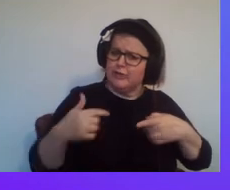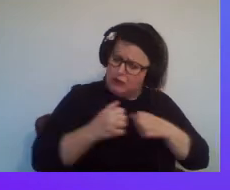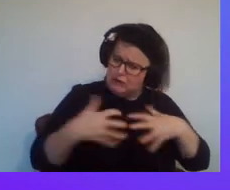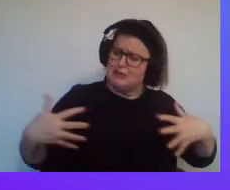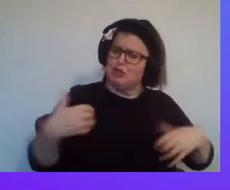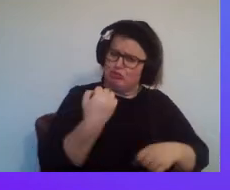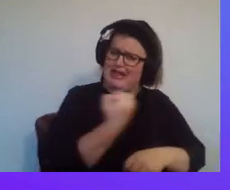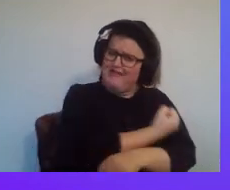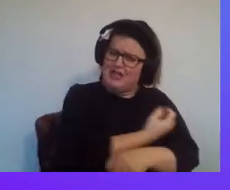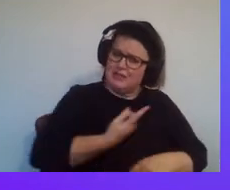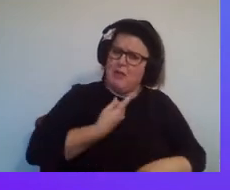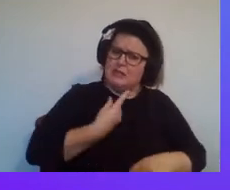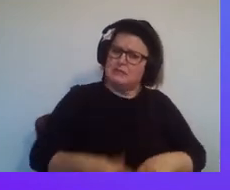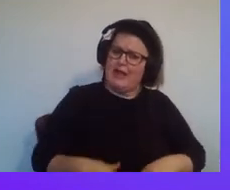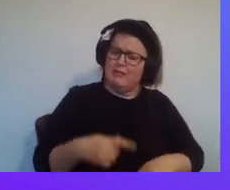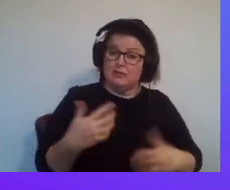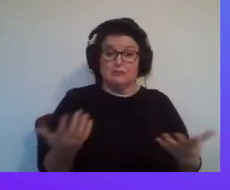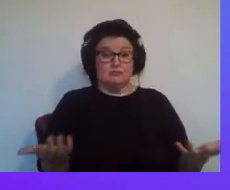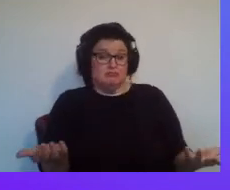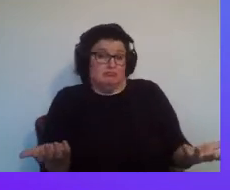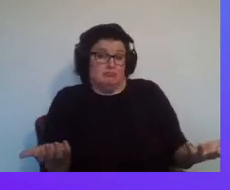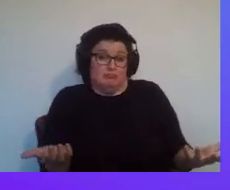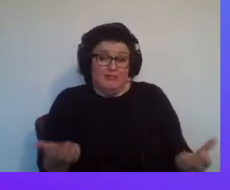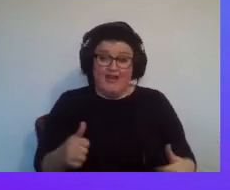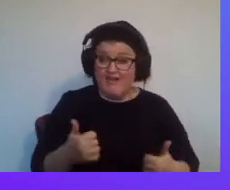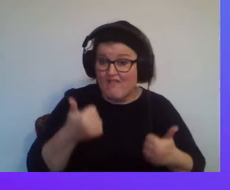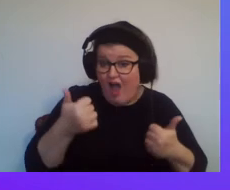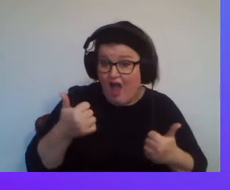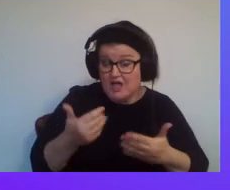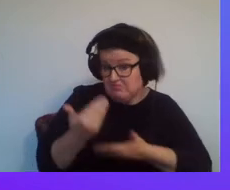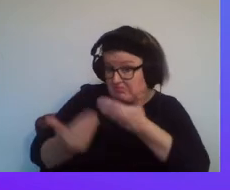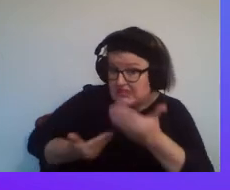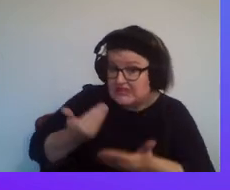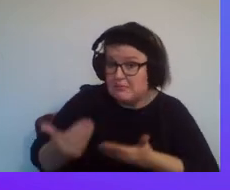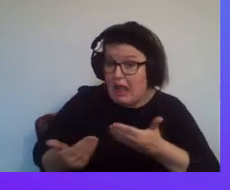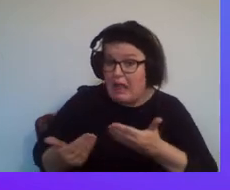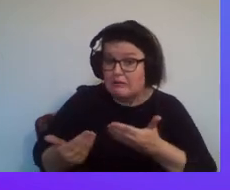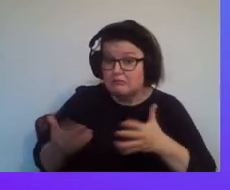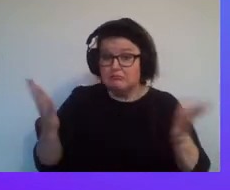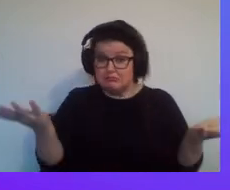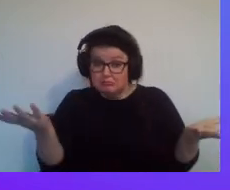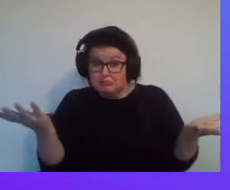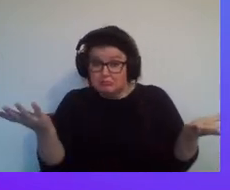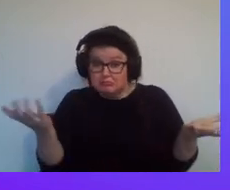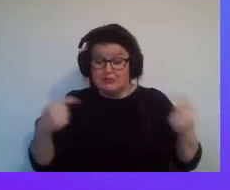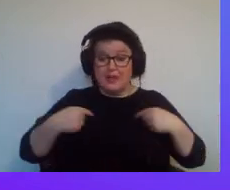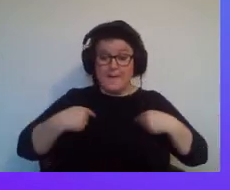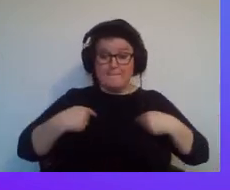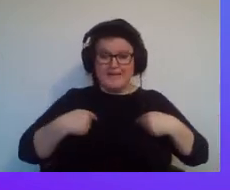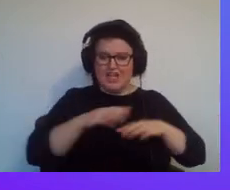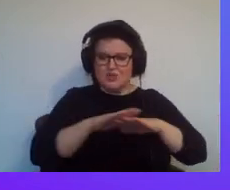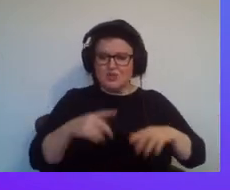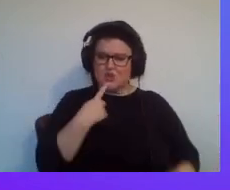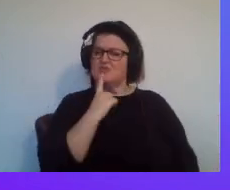and my thing is, a bit like Simon, I'm not here to tell people take the vaccination. I'm here to say,